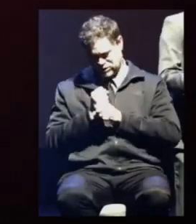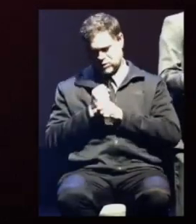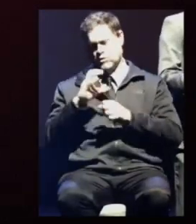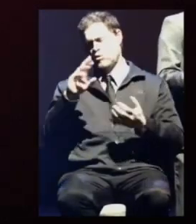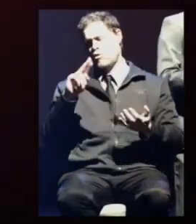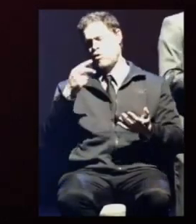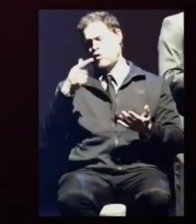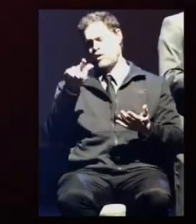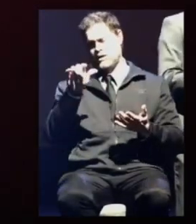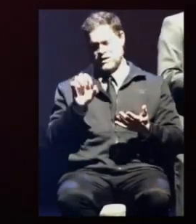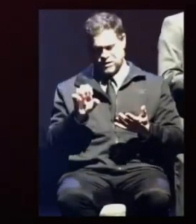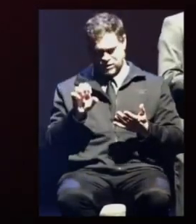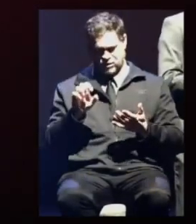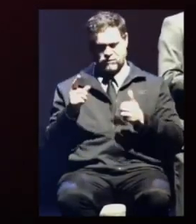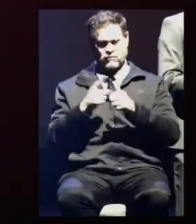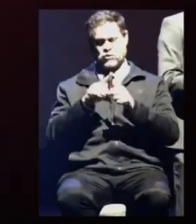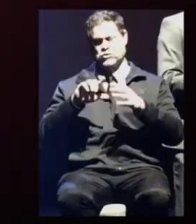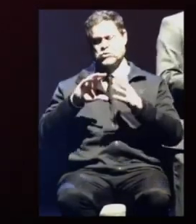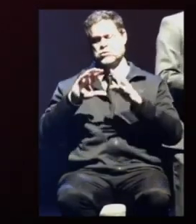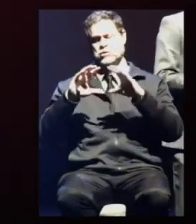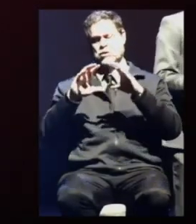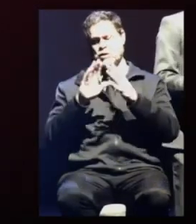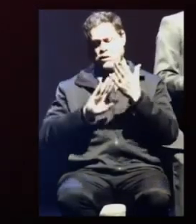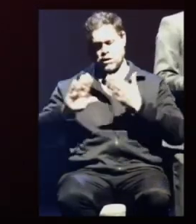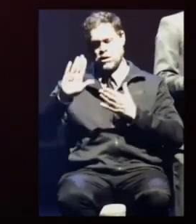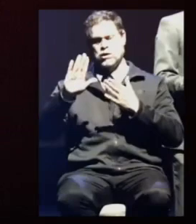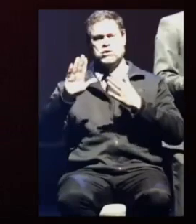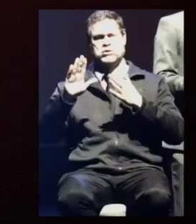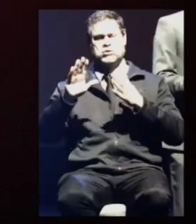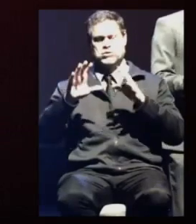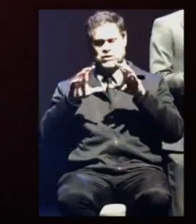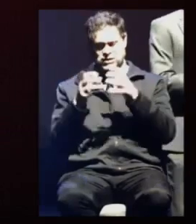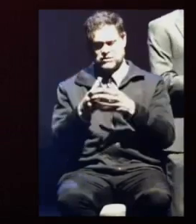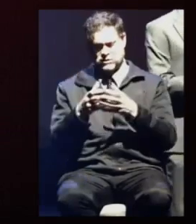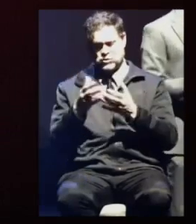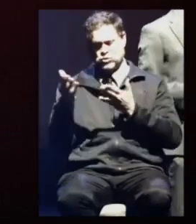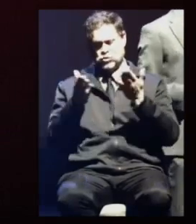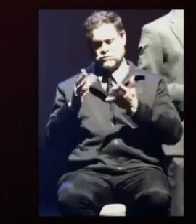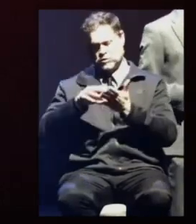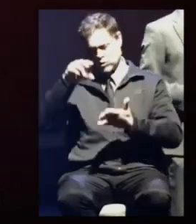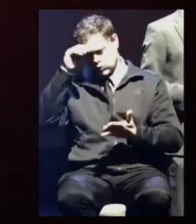Carnegie Foundation's first college classification in both service learning